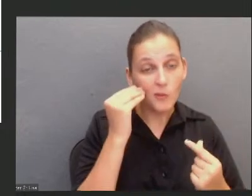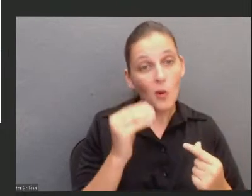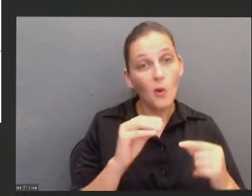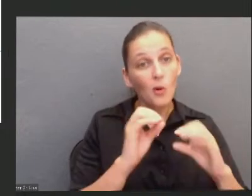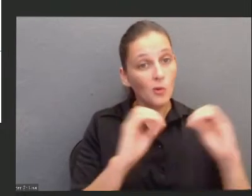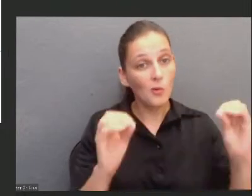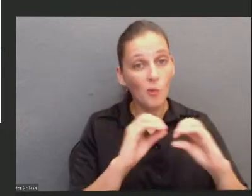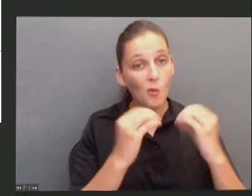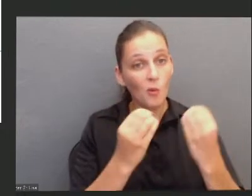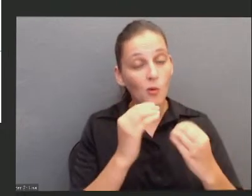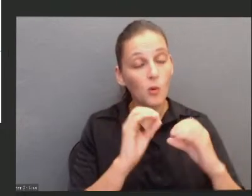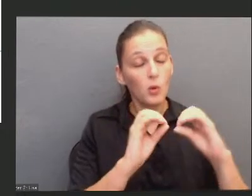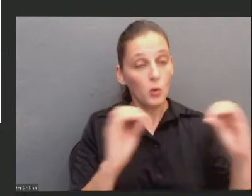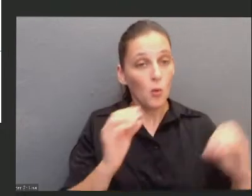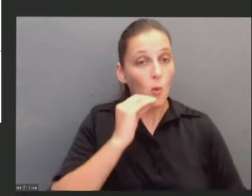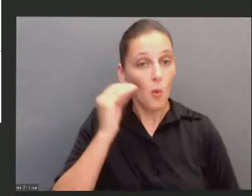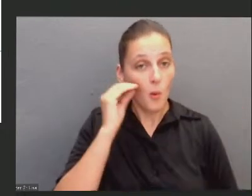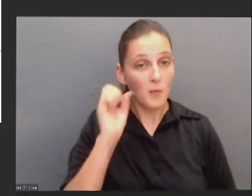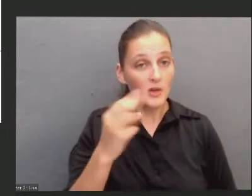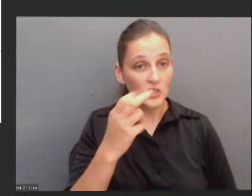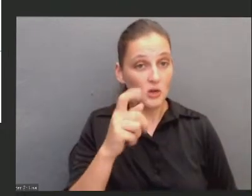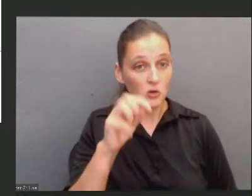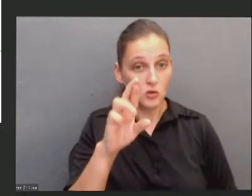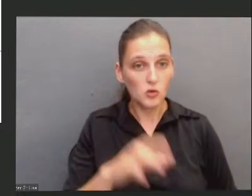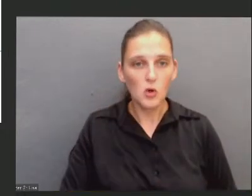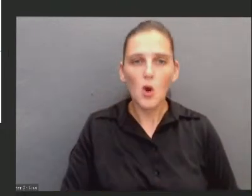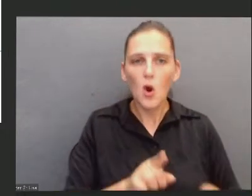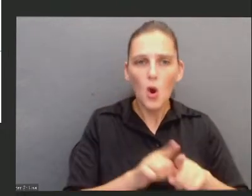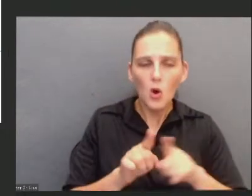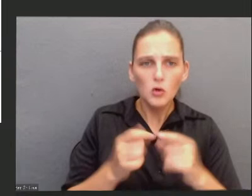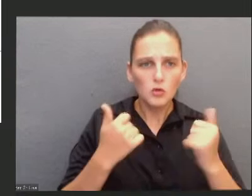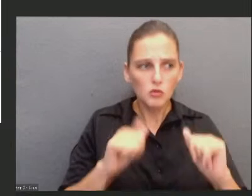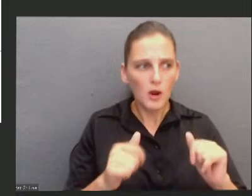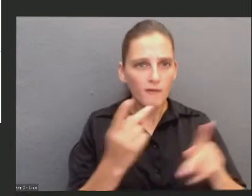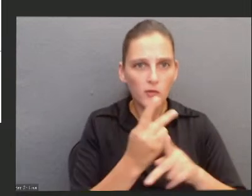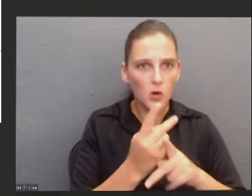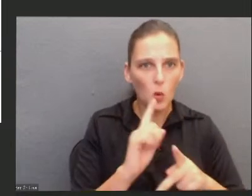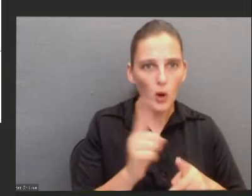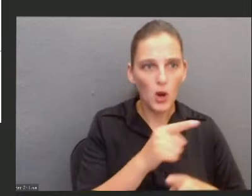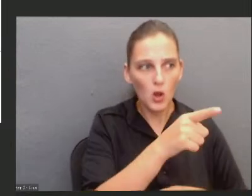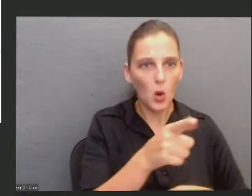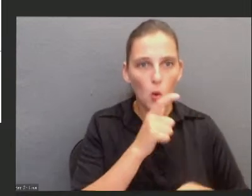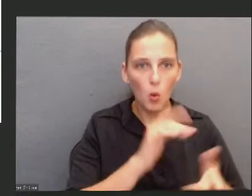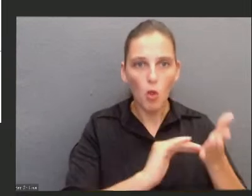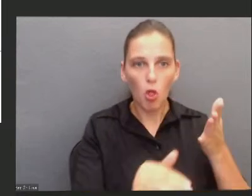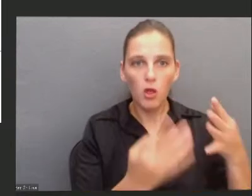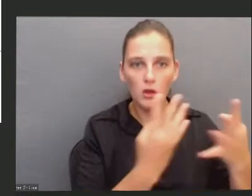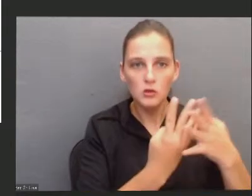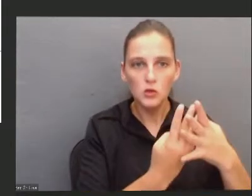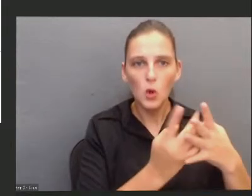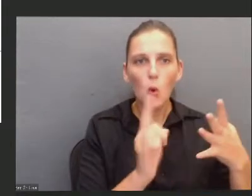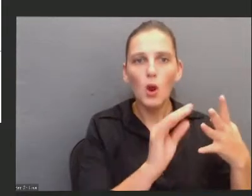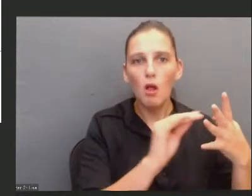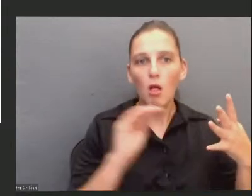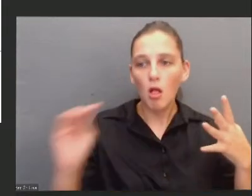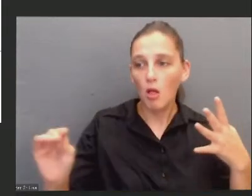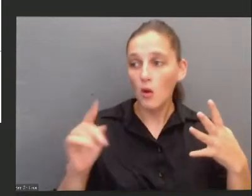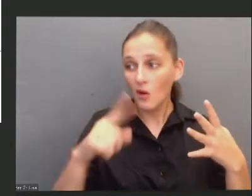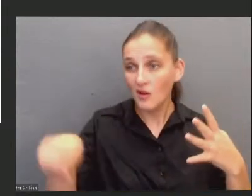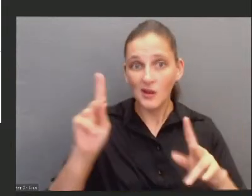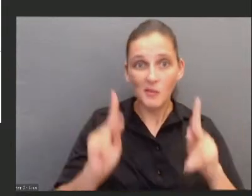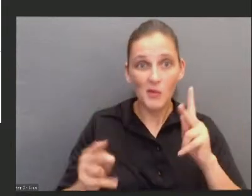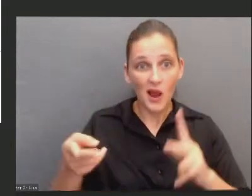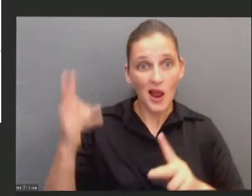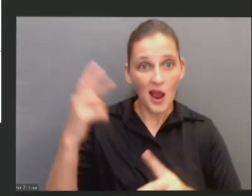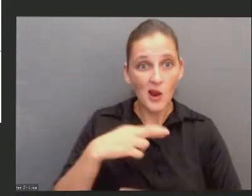like decarceration and a safe relocation of those who are at highest risk of dying during a pandemic absolutely